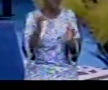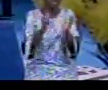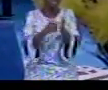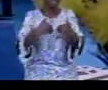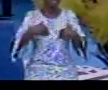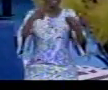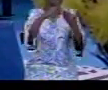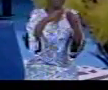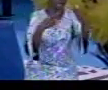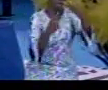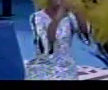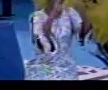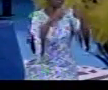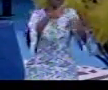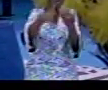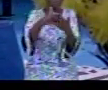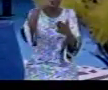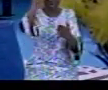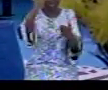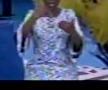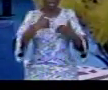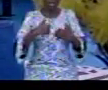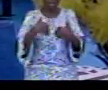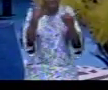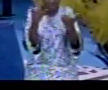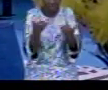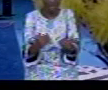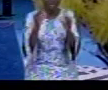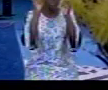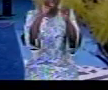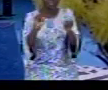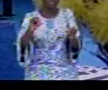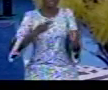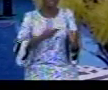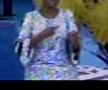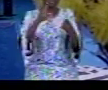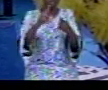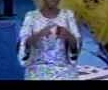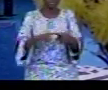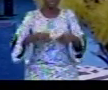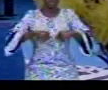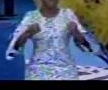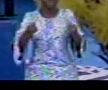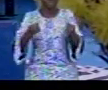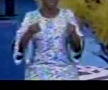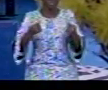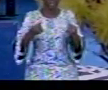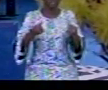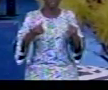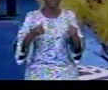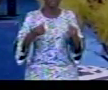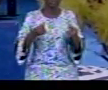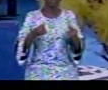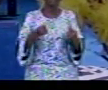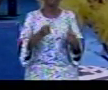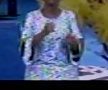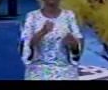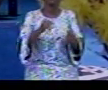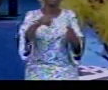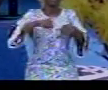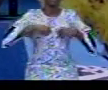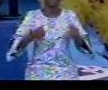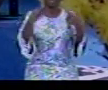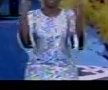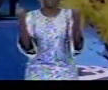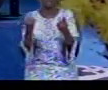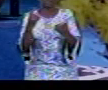teaching us that denying ungodliness and worldly lusts, we should live soberly, righteously,